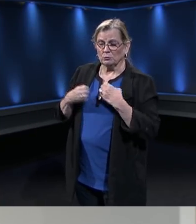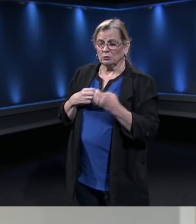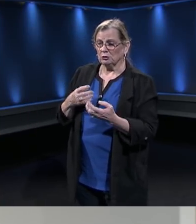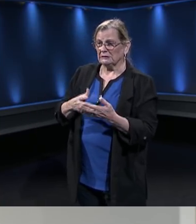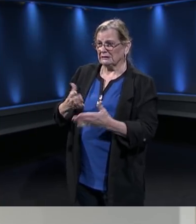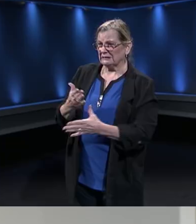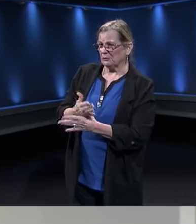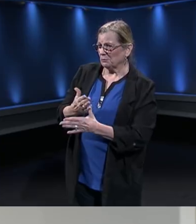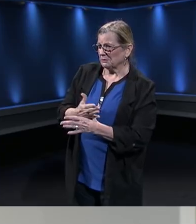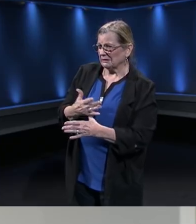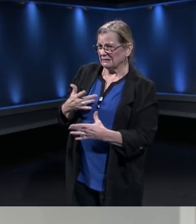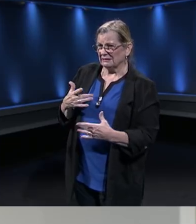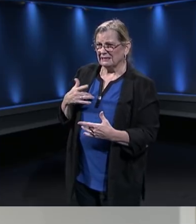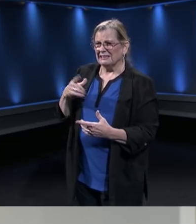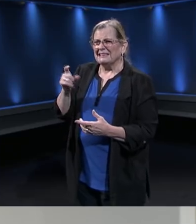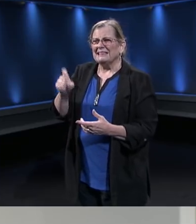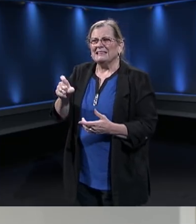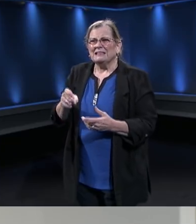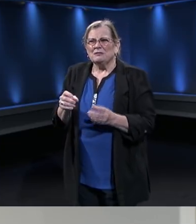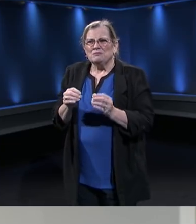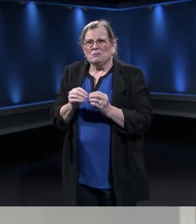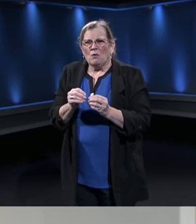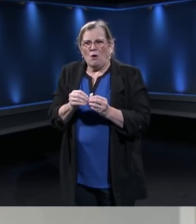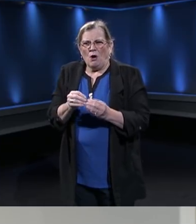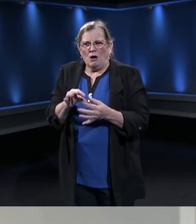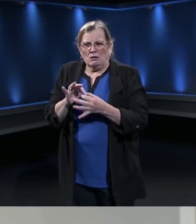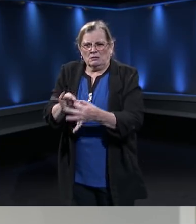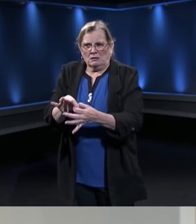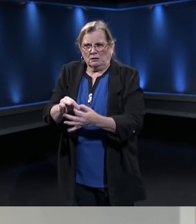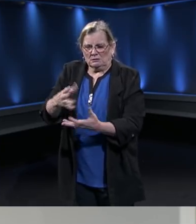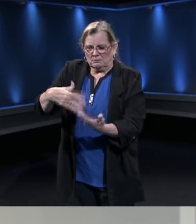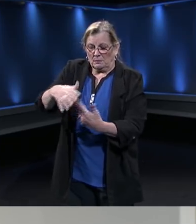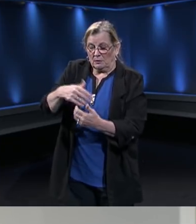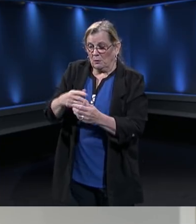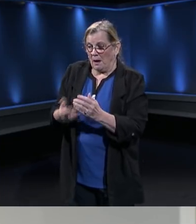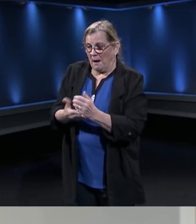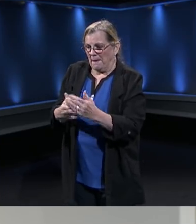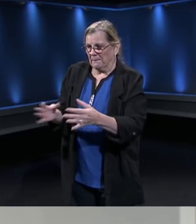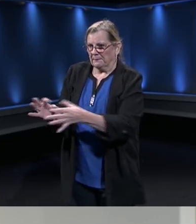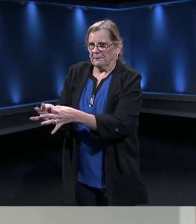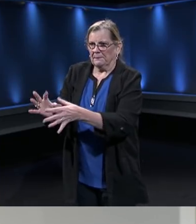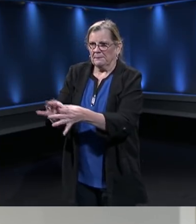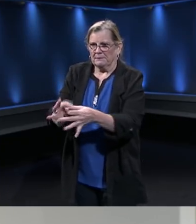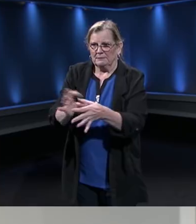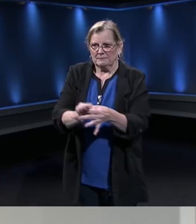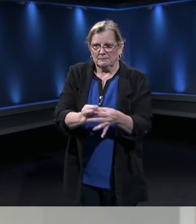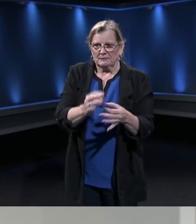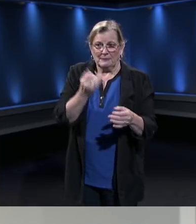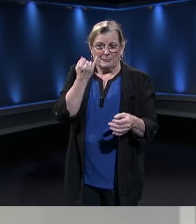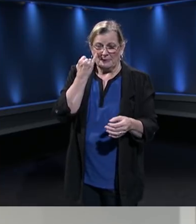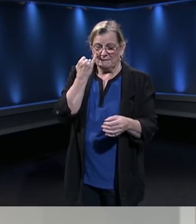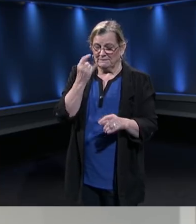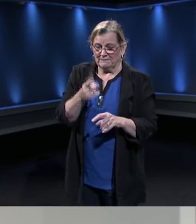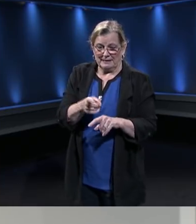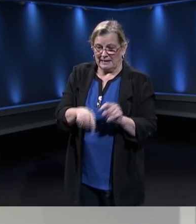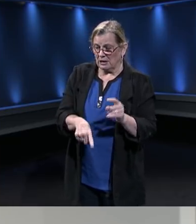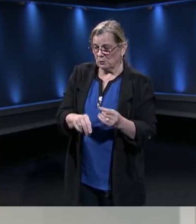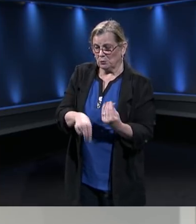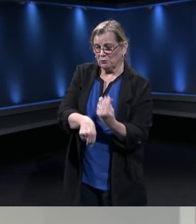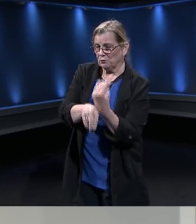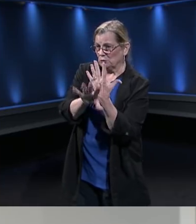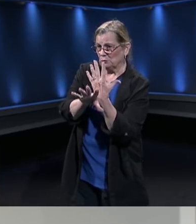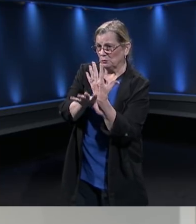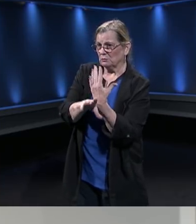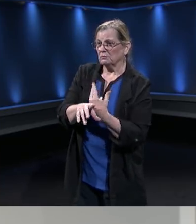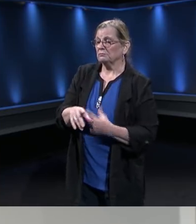that additional opportunity to make those connections in a way that can't be done in a virtual environment. We're going to do everything we can, first of all,